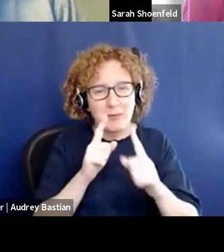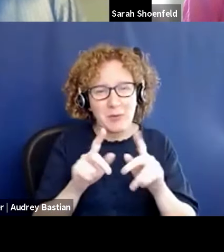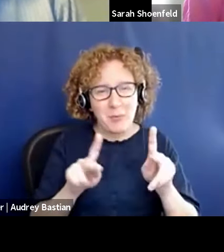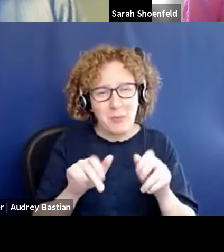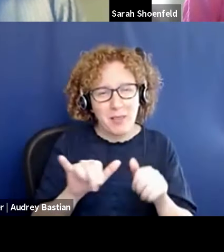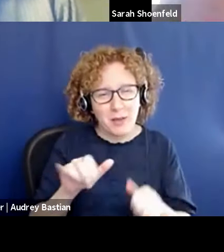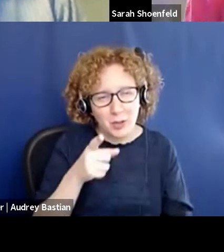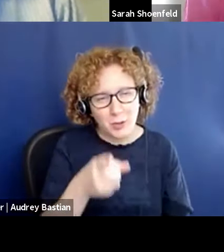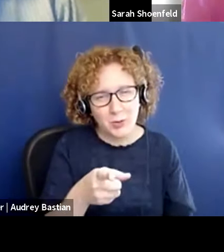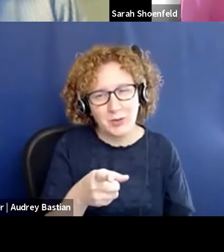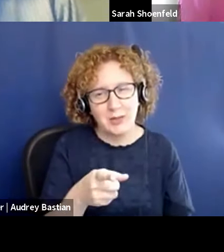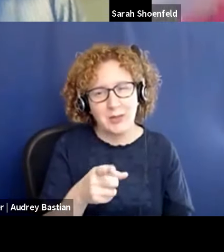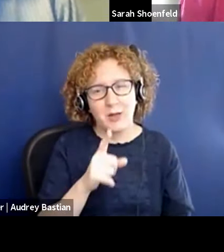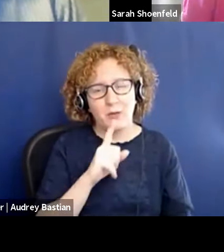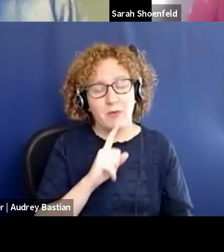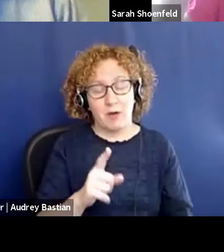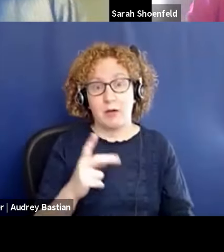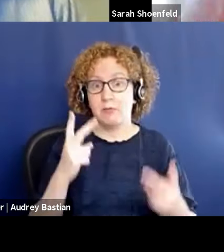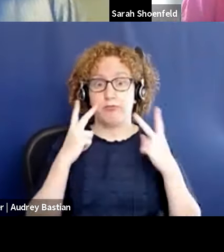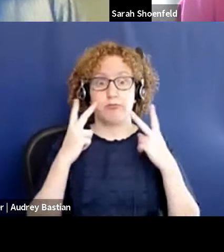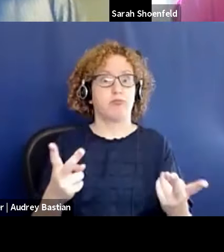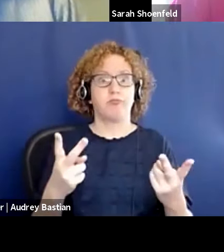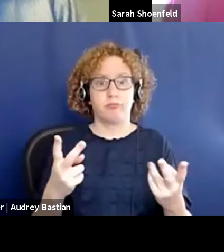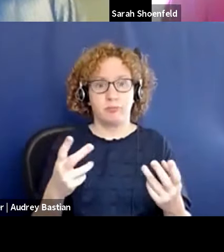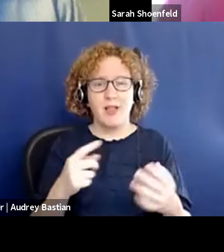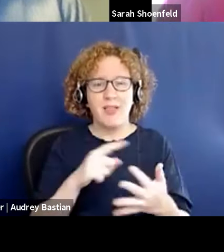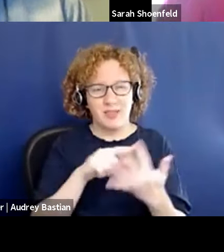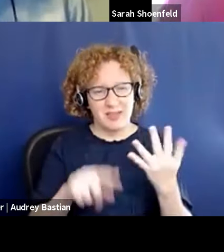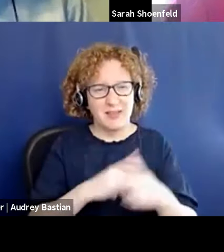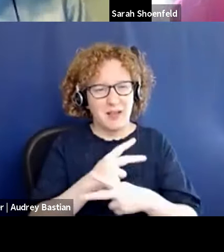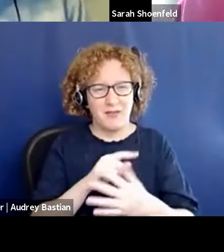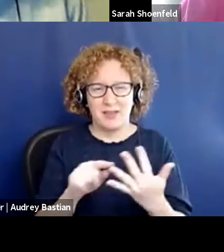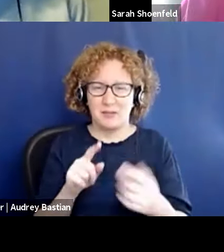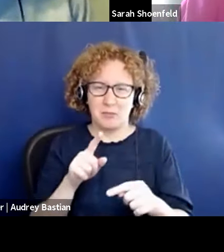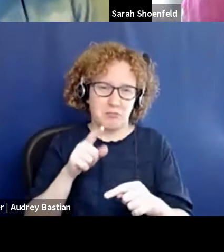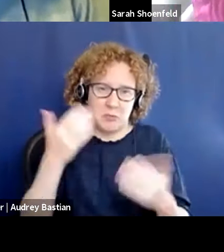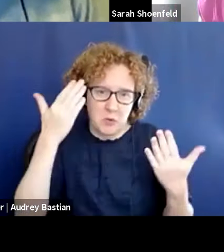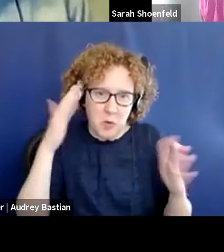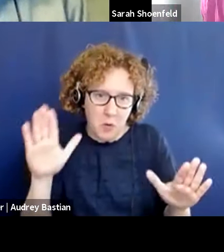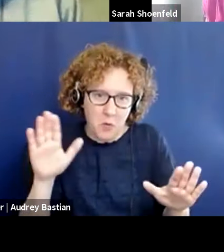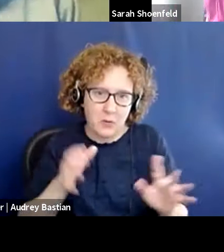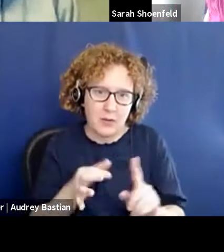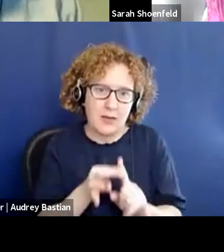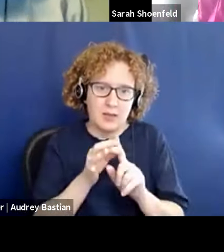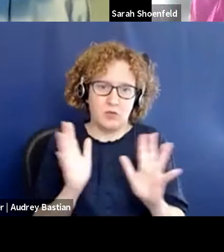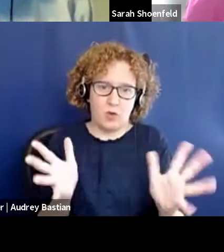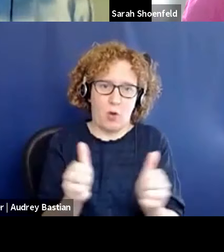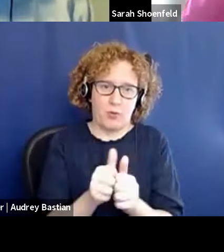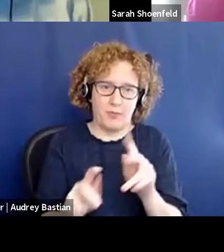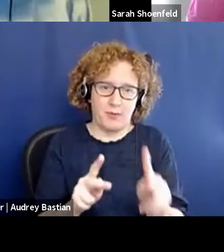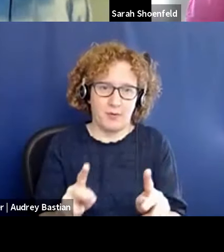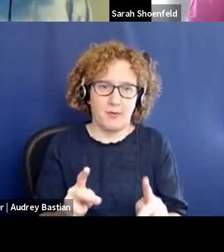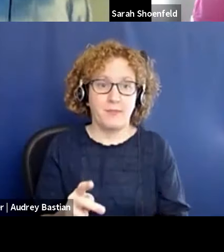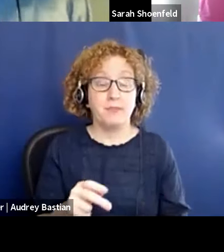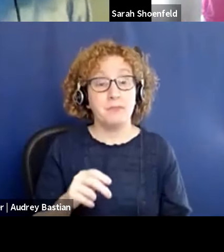you is very revealing for, mm-hmm. you know, that these kinds of things you can't necessarily know unless you talk to people. So, I met